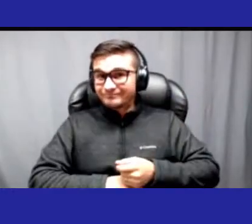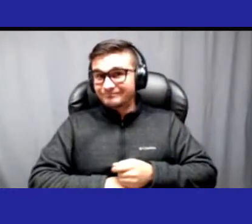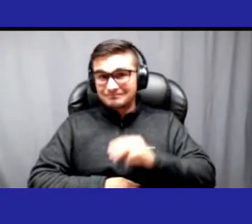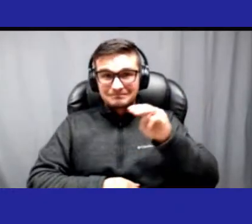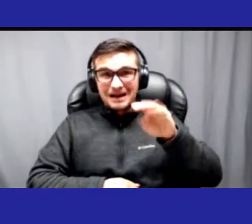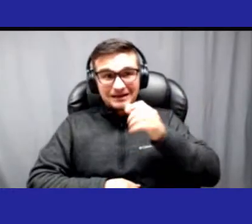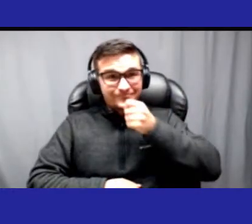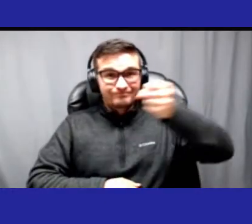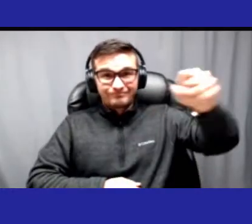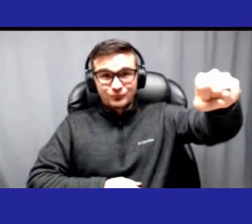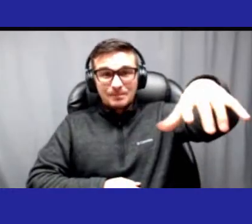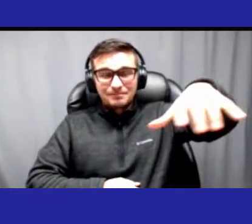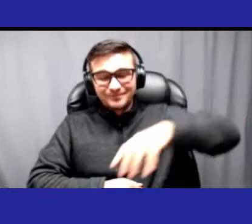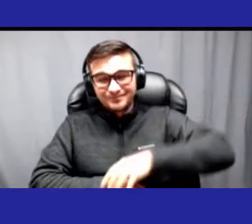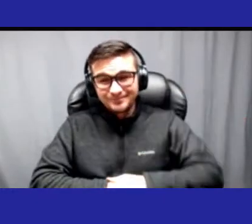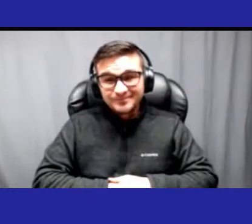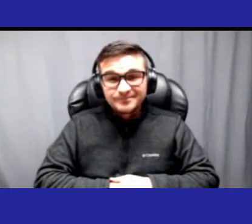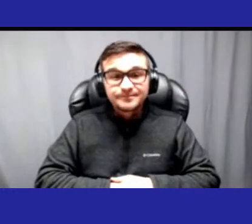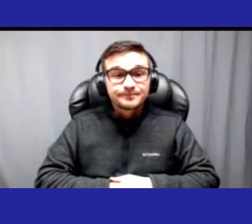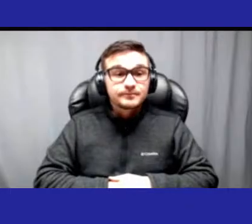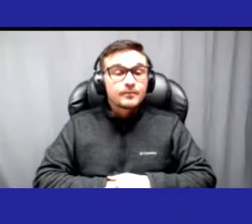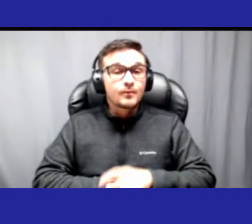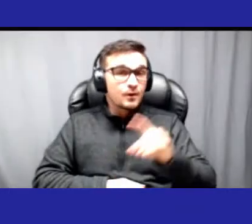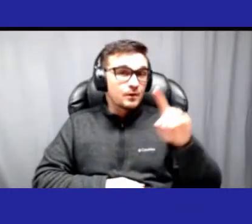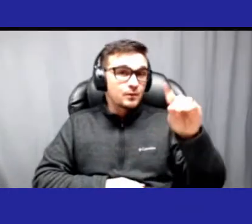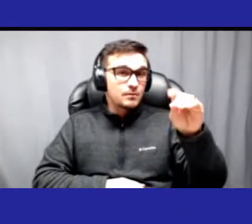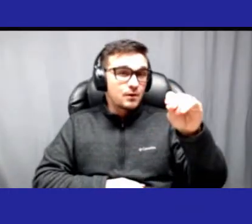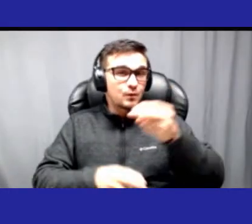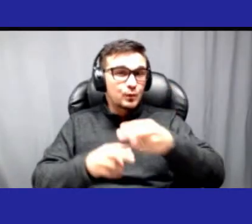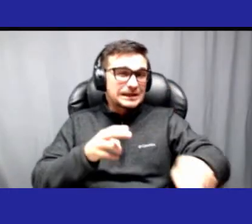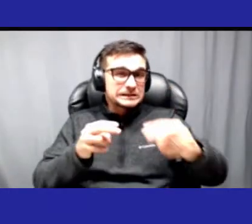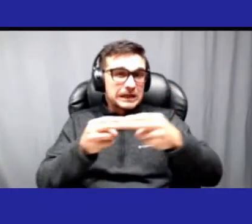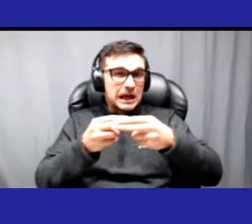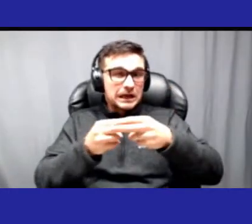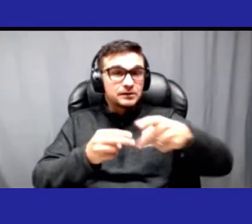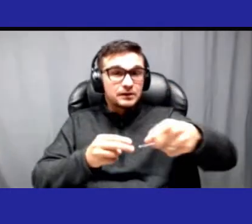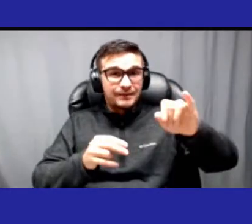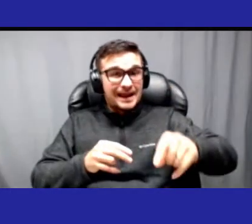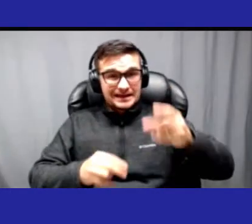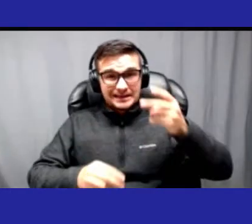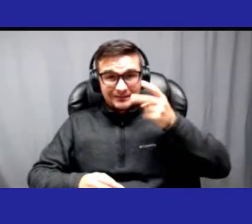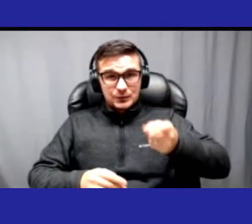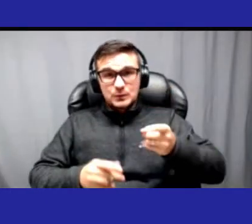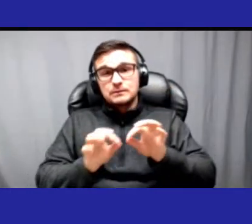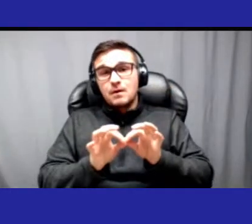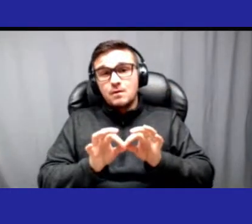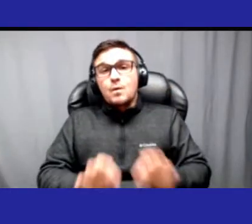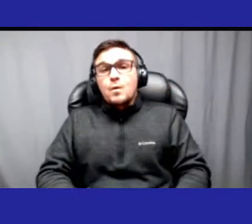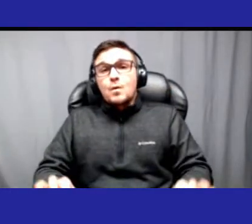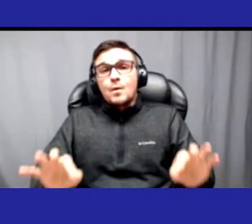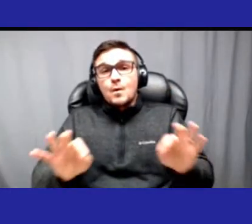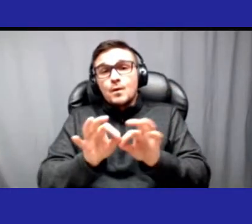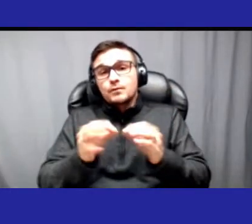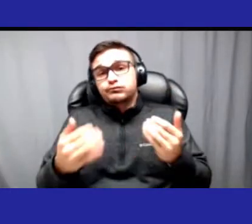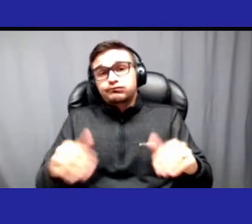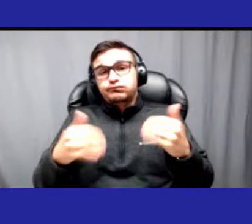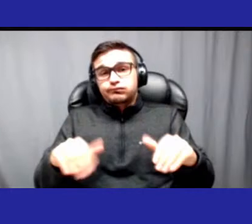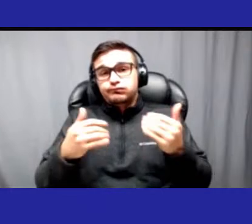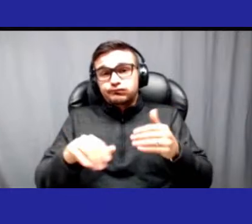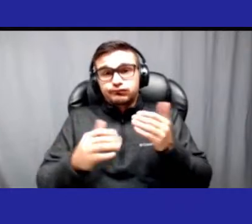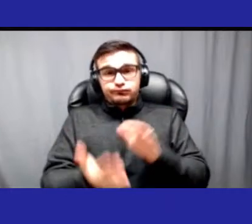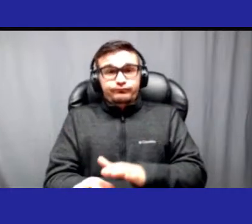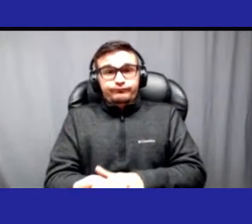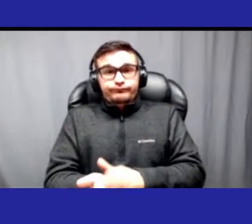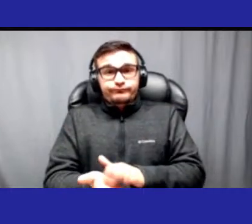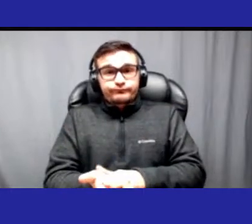And one more quick slide on this, because this was, what we viewed as such an important accomplishment. Again, I just feel gratitude to everybody here